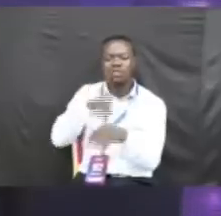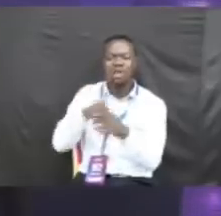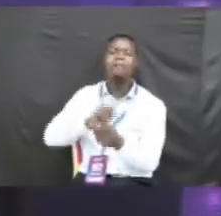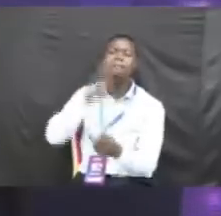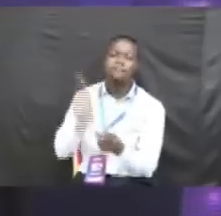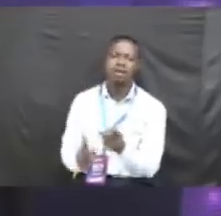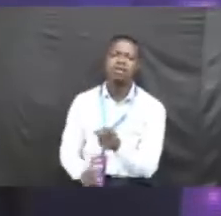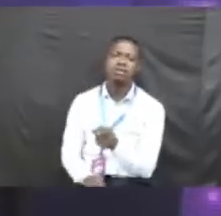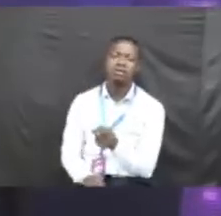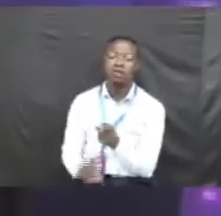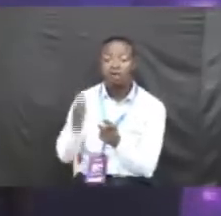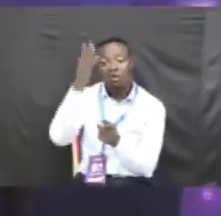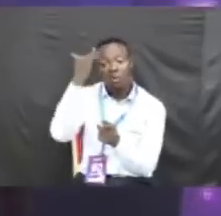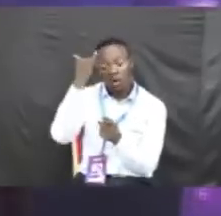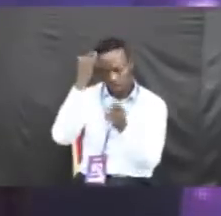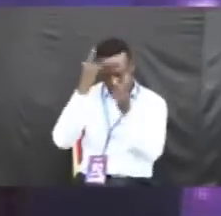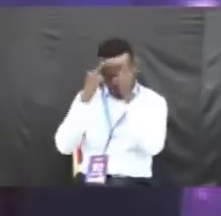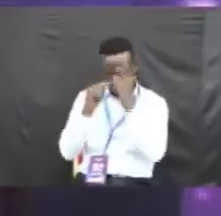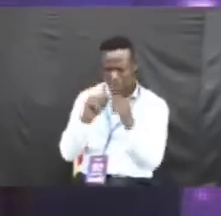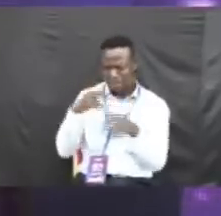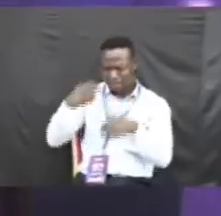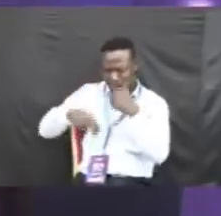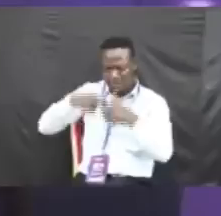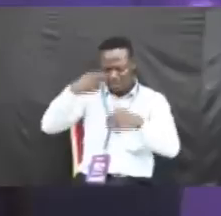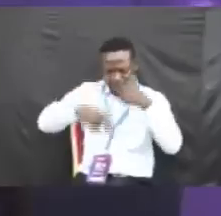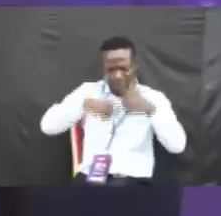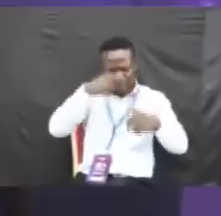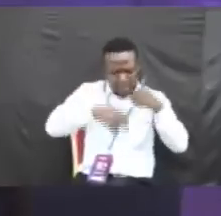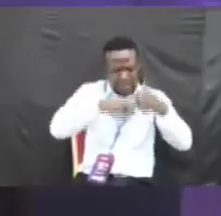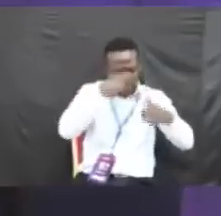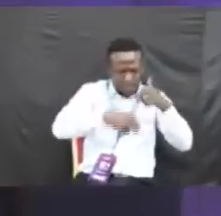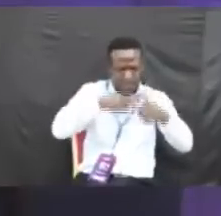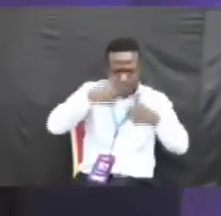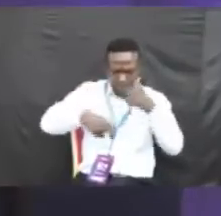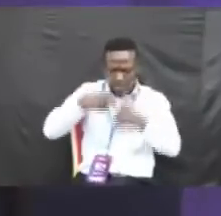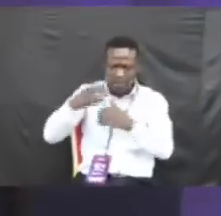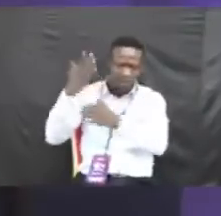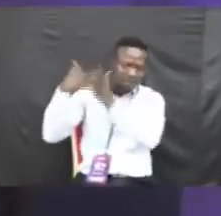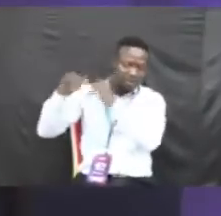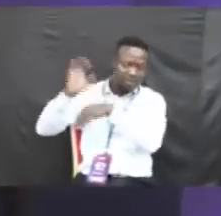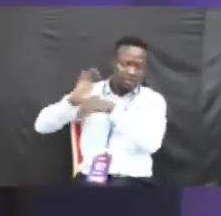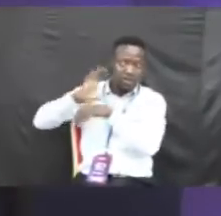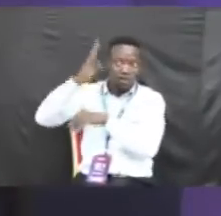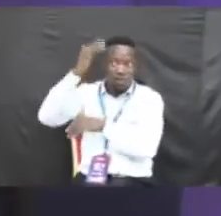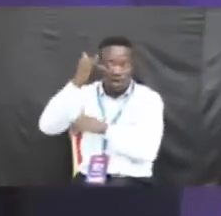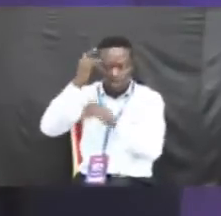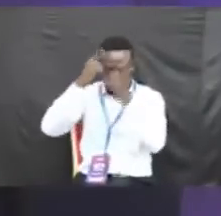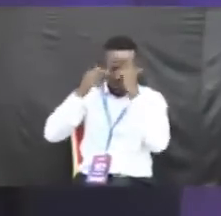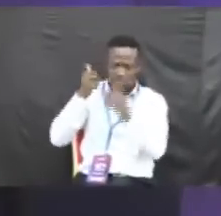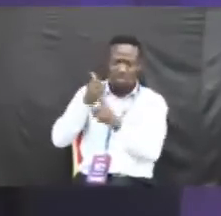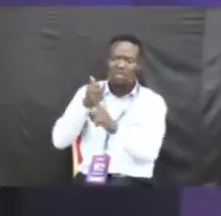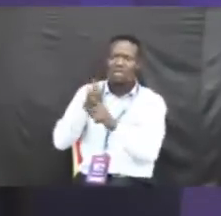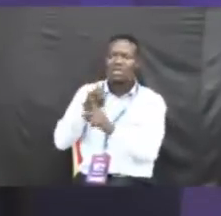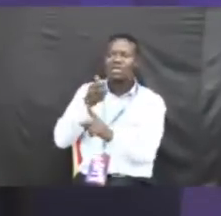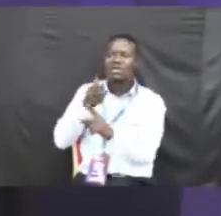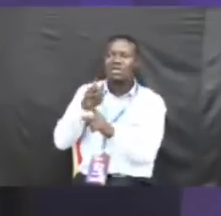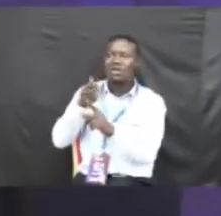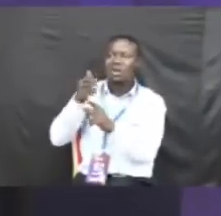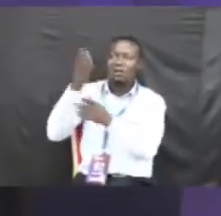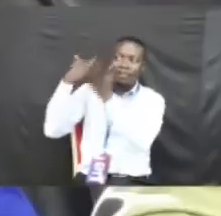time. The major problems of the Colossian church was that they had departed